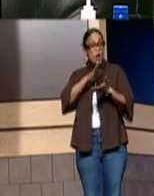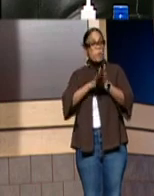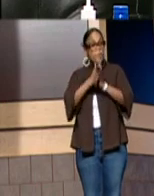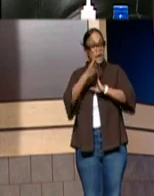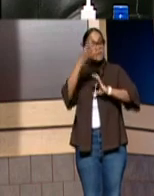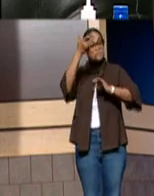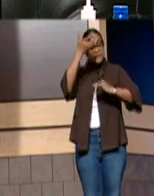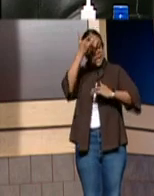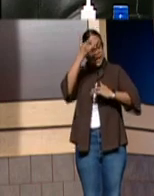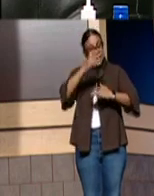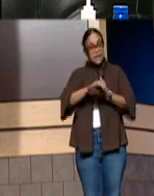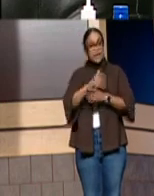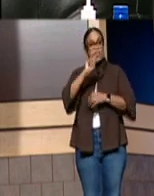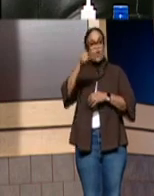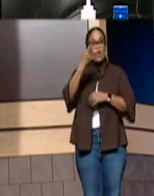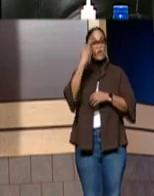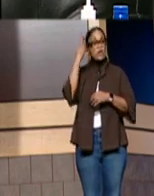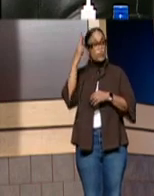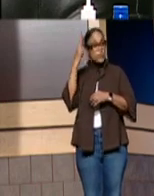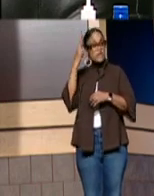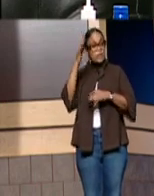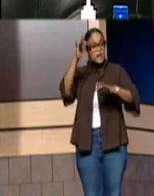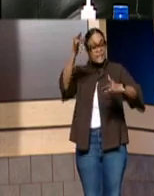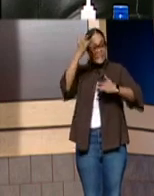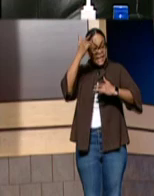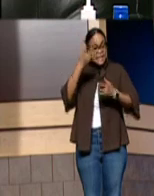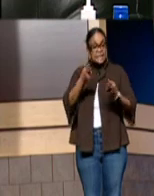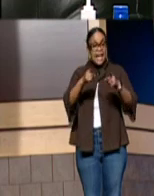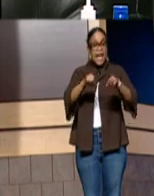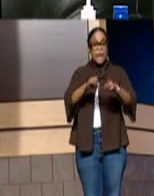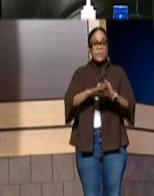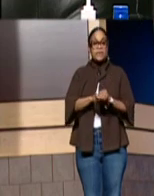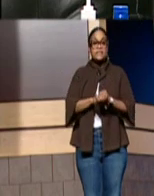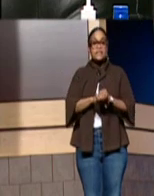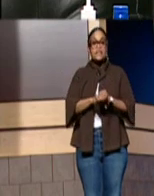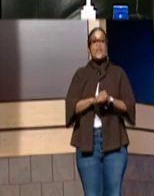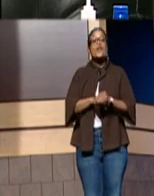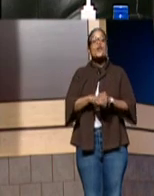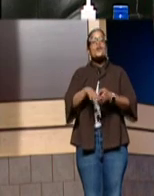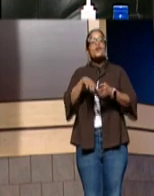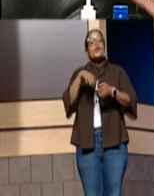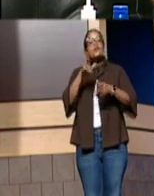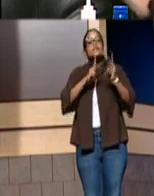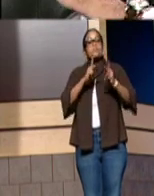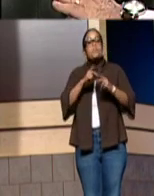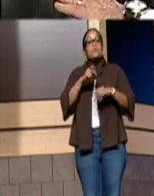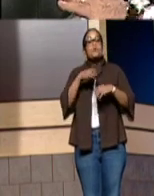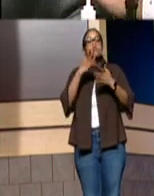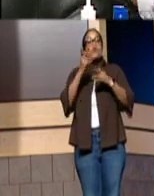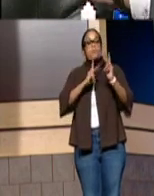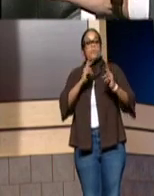But the only reason why sickness comes to a believer so they can have a testimony. Mm. And I'm going to go